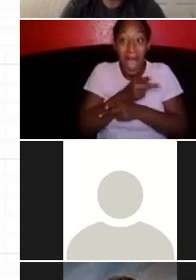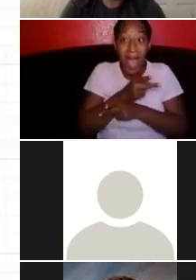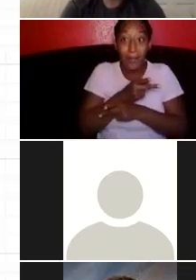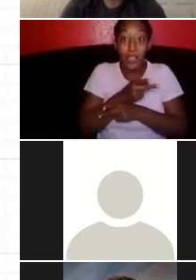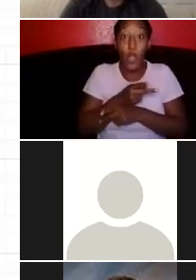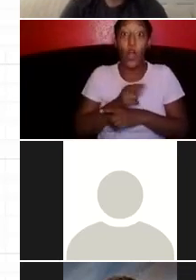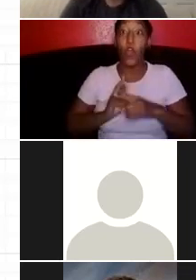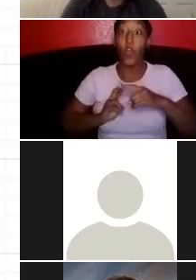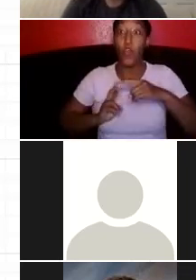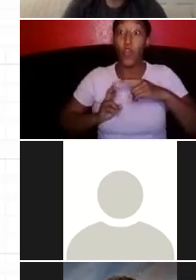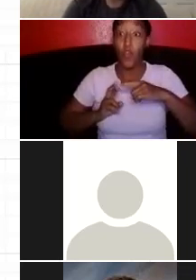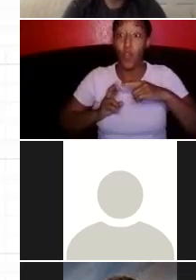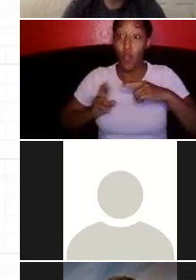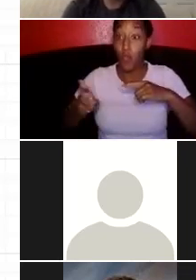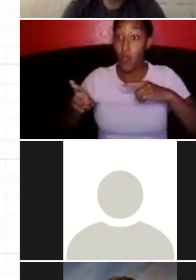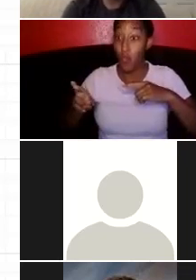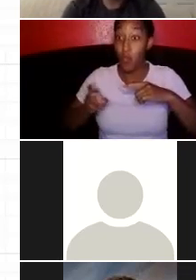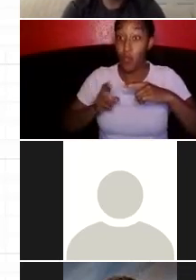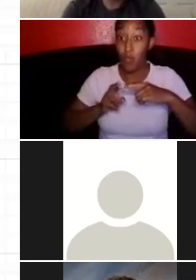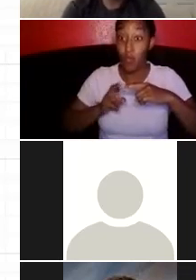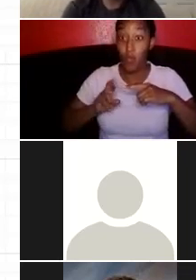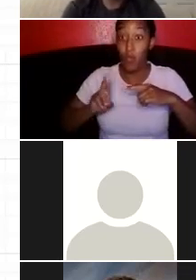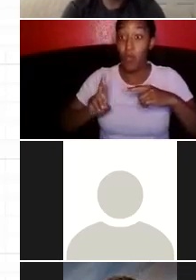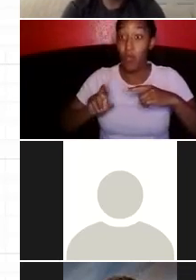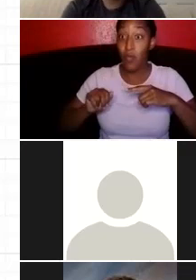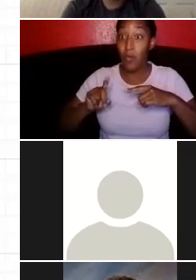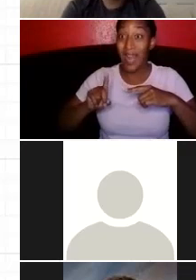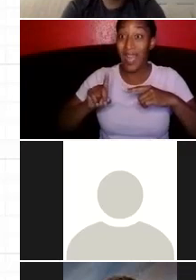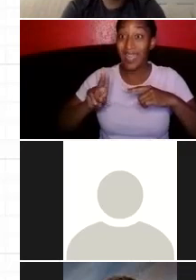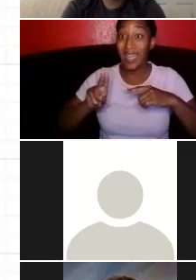radius of the earth squared, it gives us